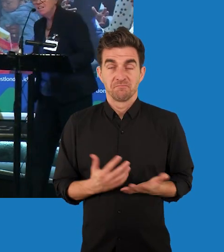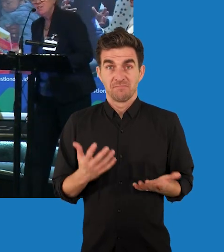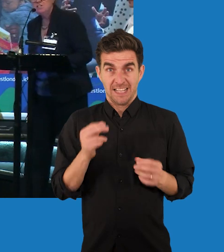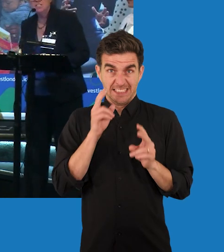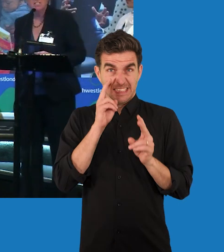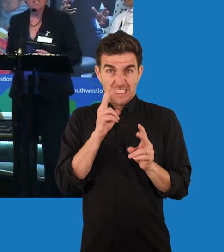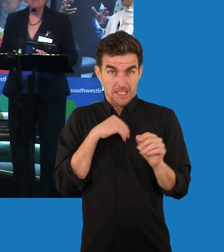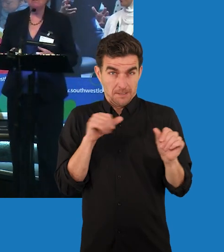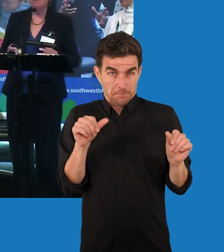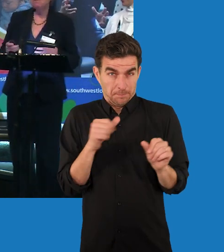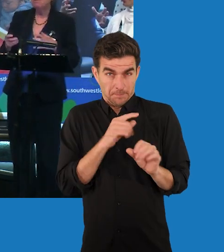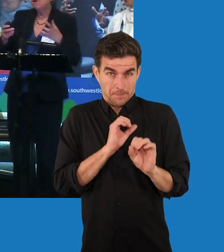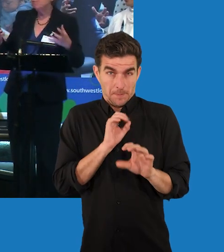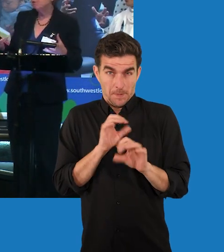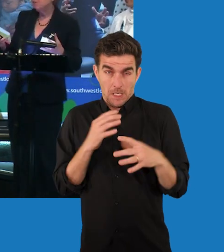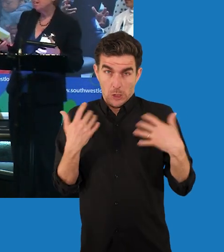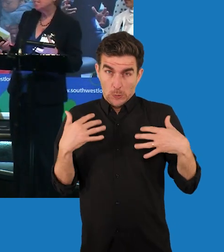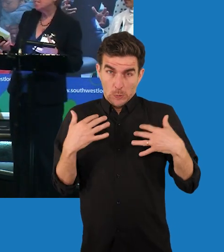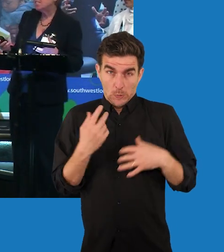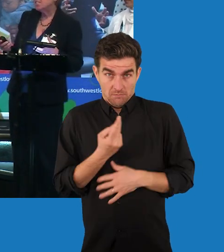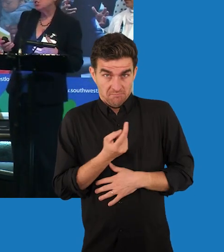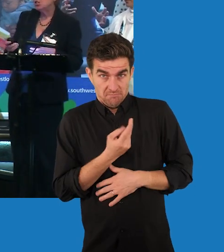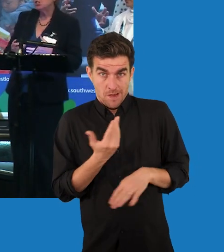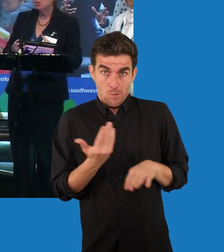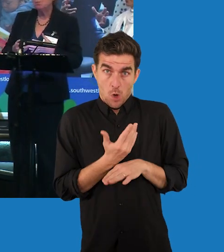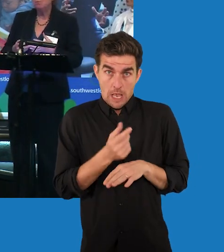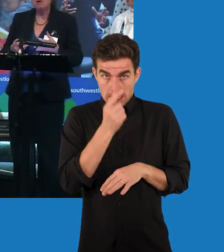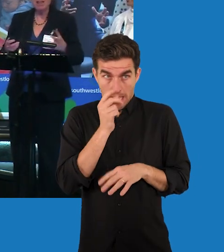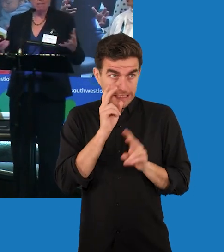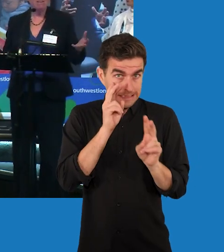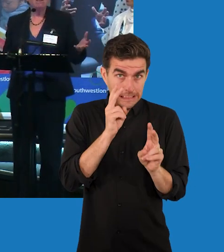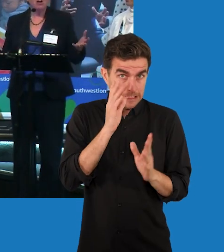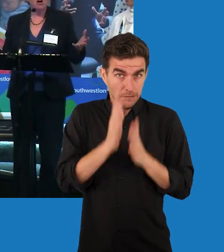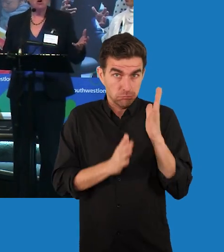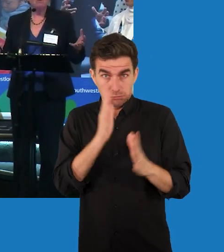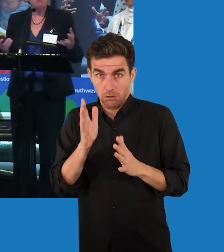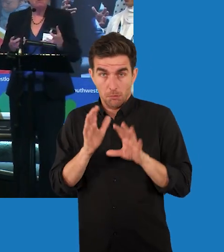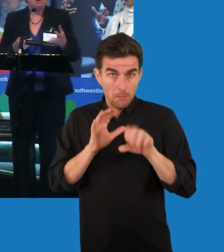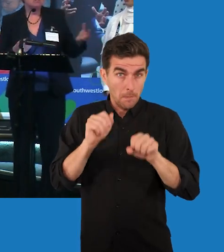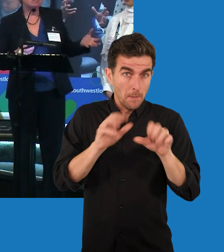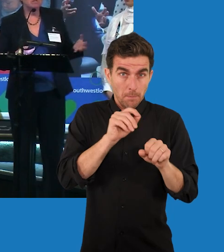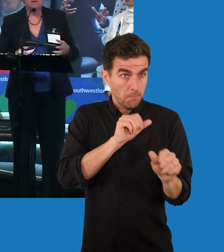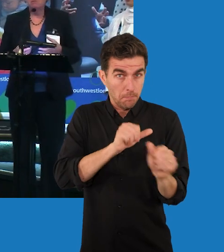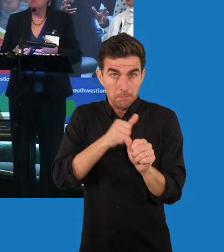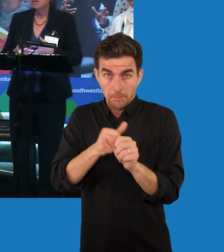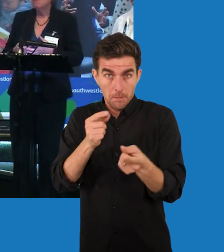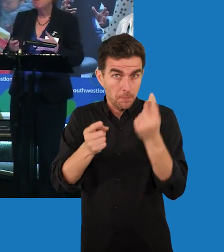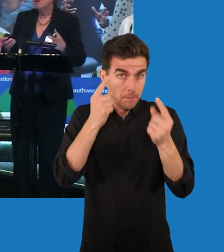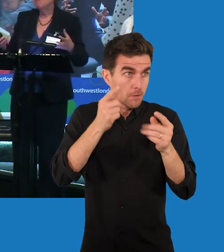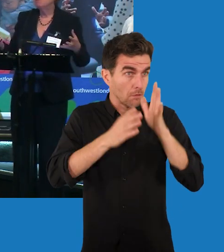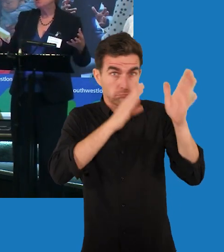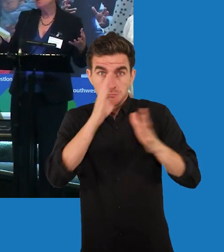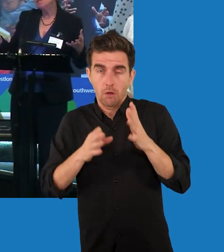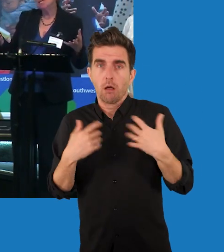And I think you can see from very brief case studies just the breadth of what Habiba and Rihanna